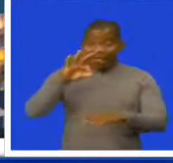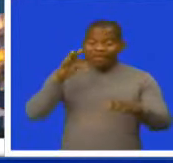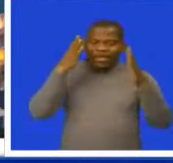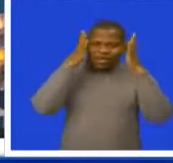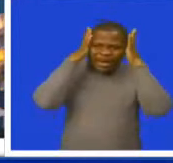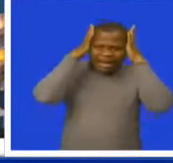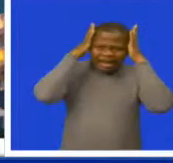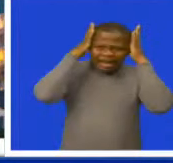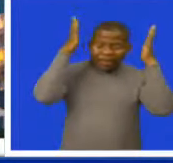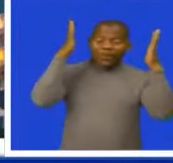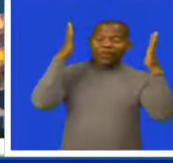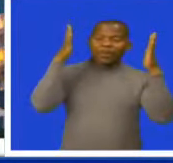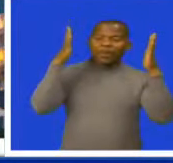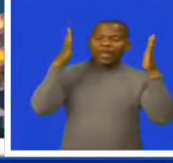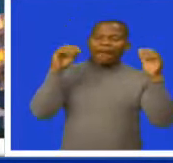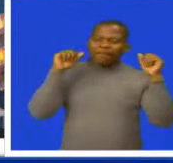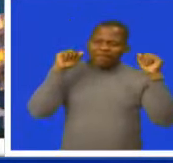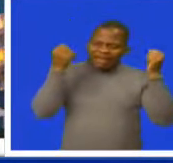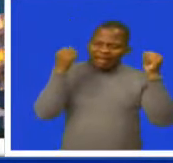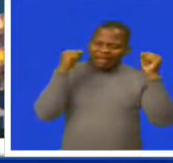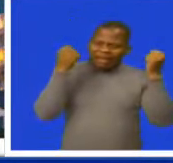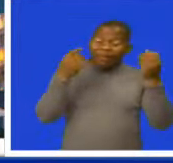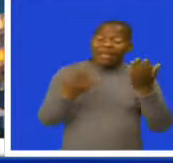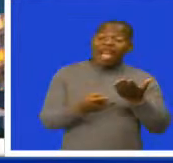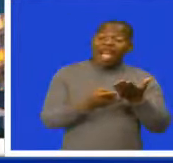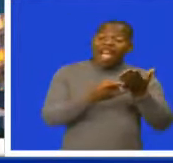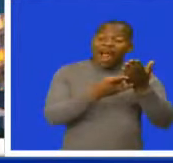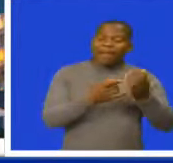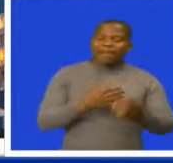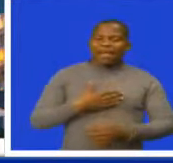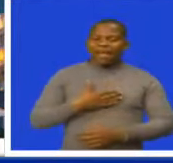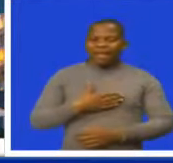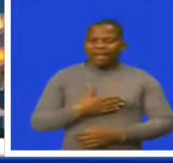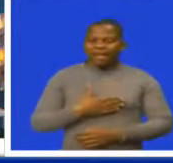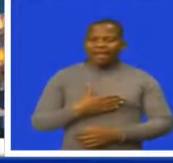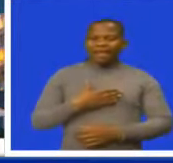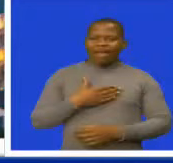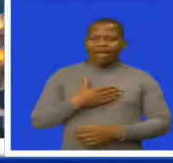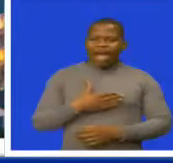kanye netimpahla tekuvikela umkhuhlane iCOVID-19